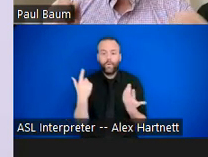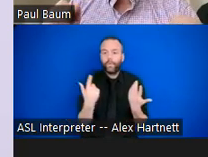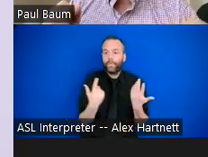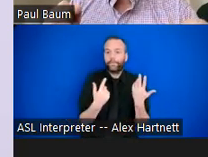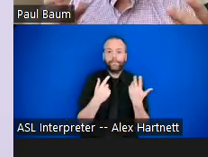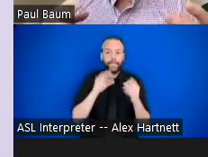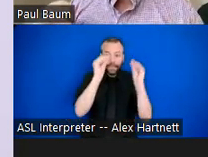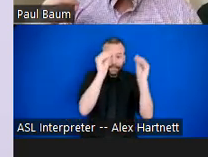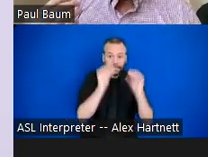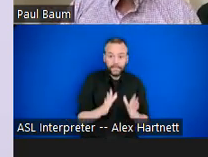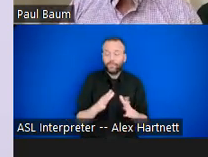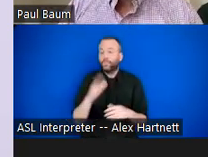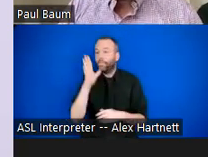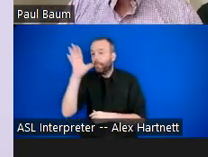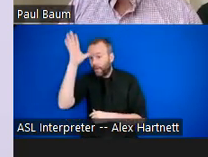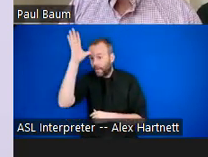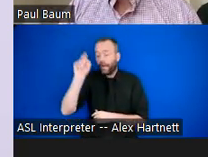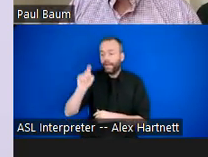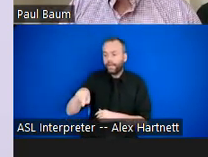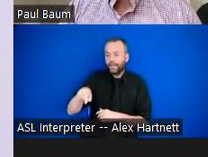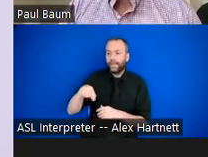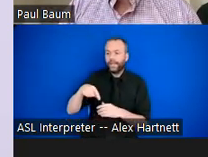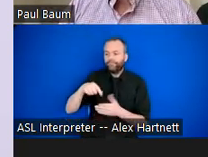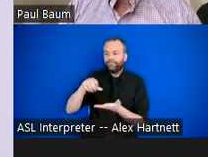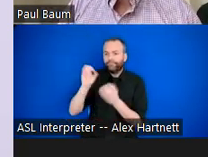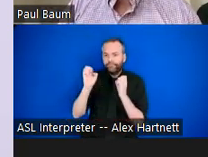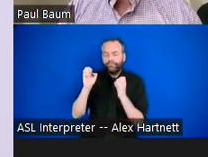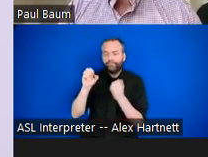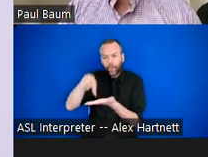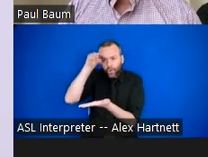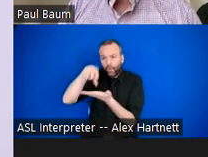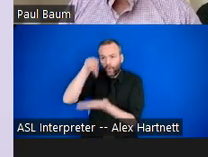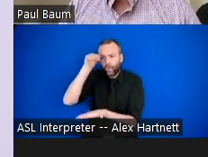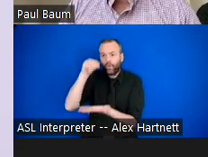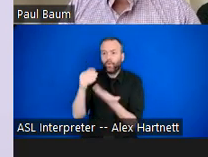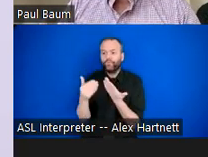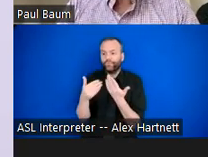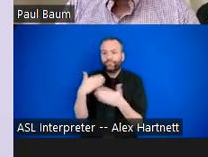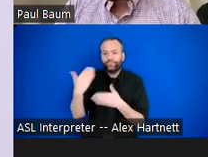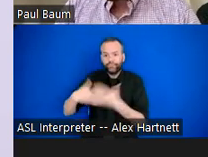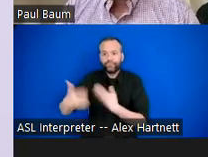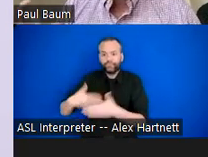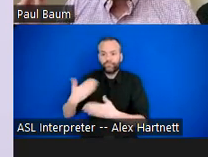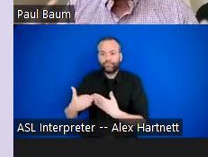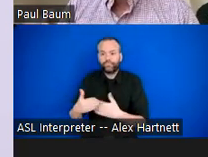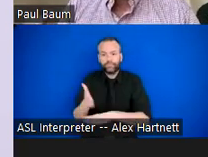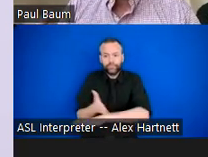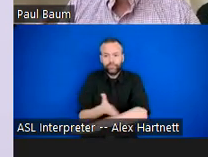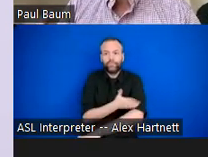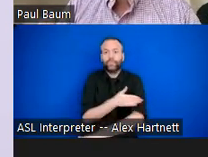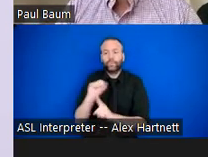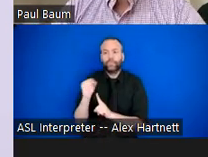do believe that we need to continually educate ourselves. And I'm grateful to be here today to begin